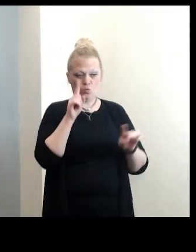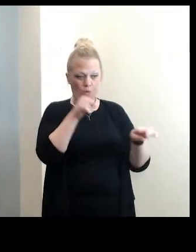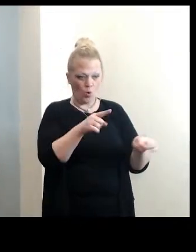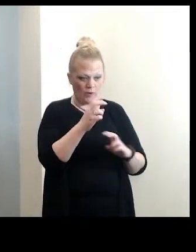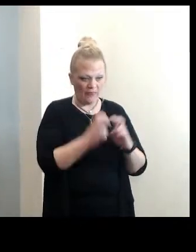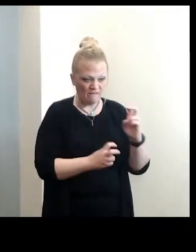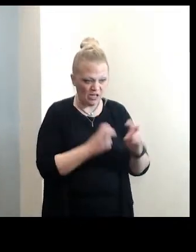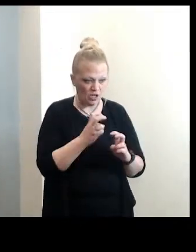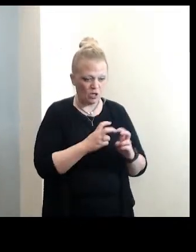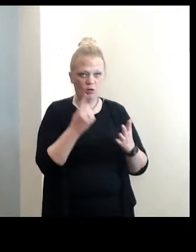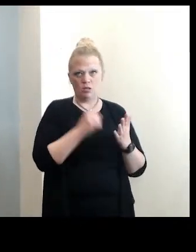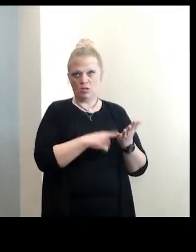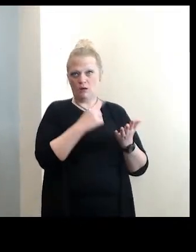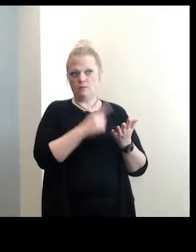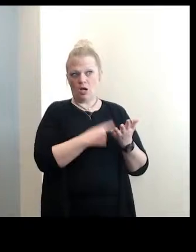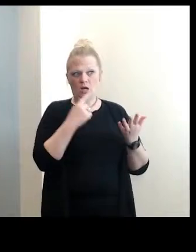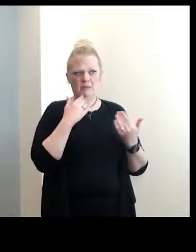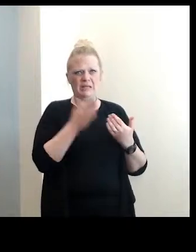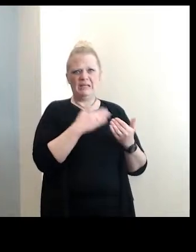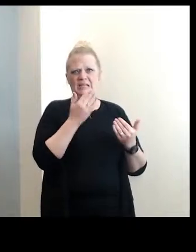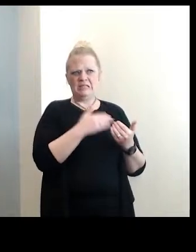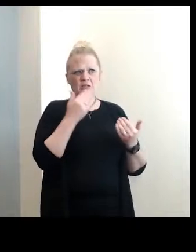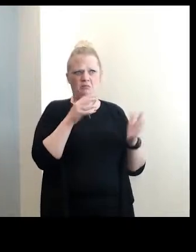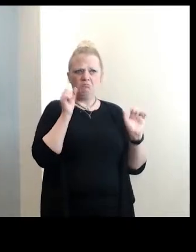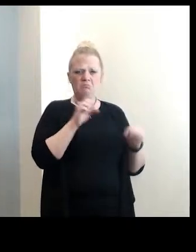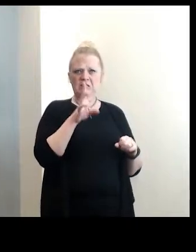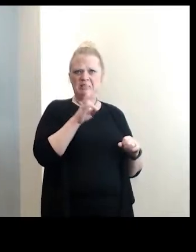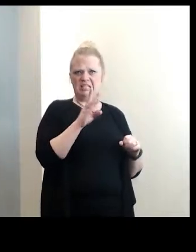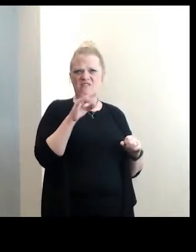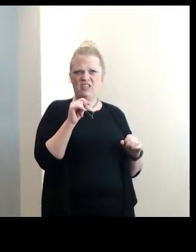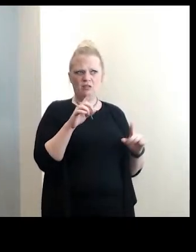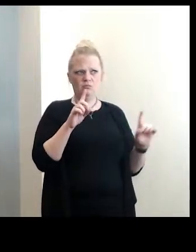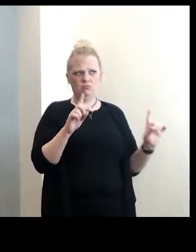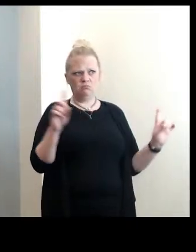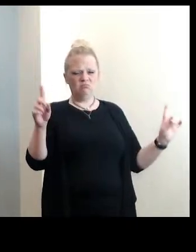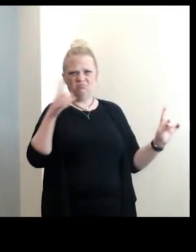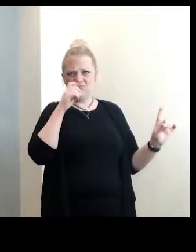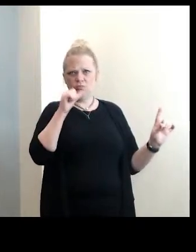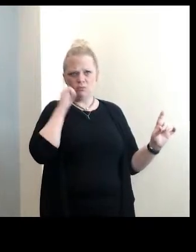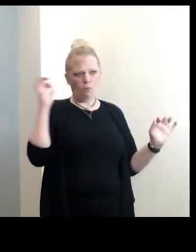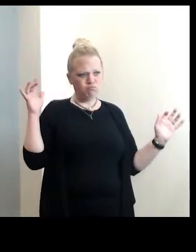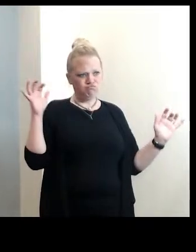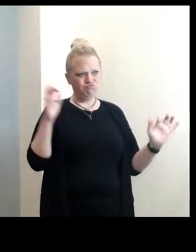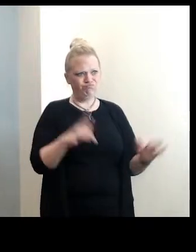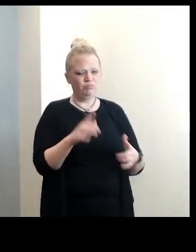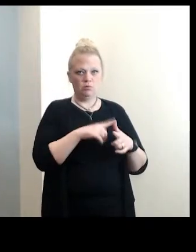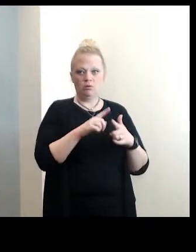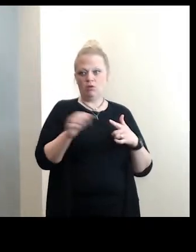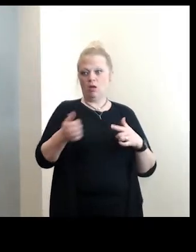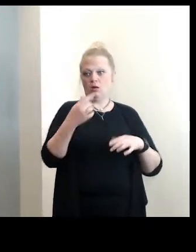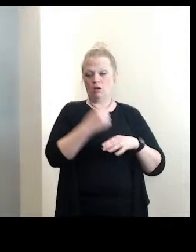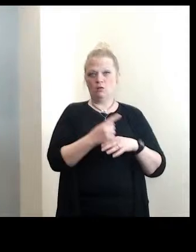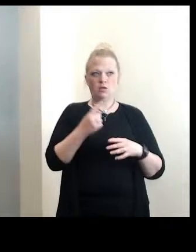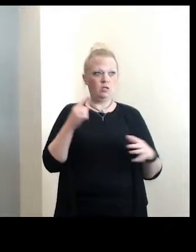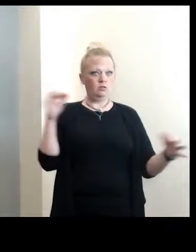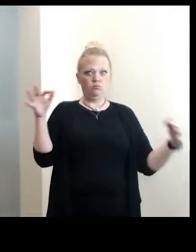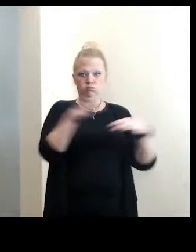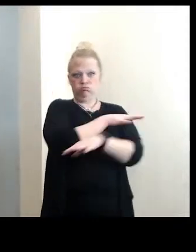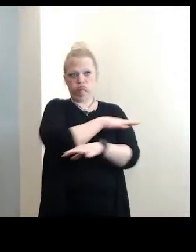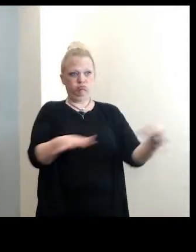times during the day in which I think you could easily have 6-foot separation because there's not that many people there. But then on other days, it's crazy